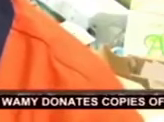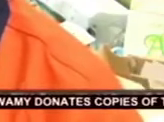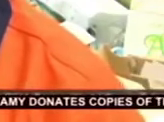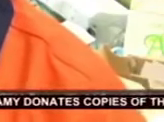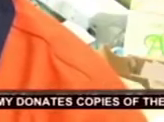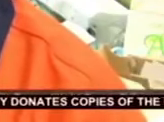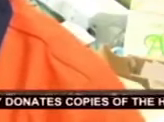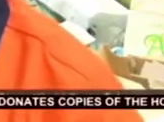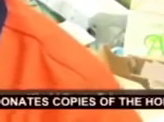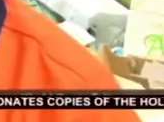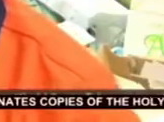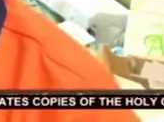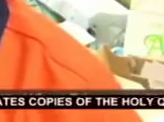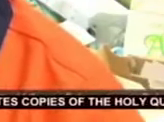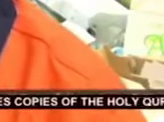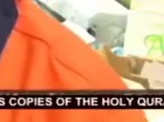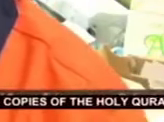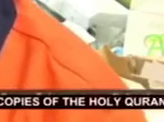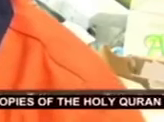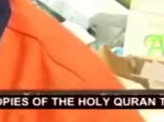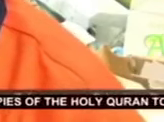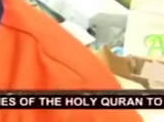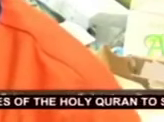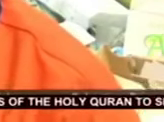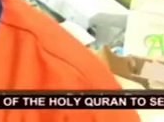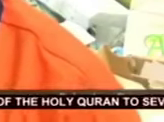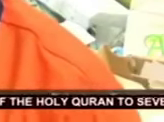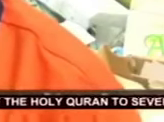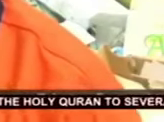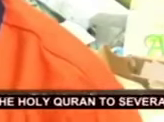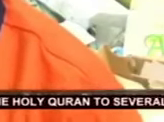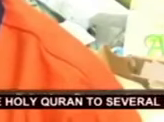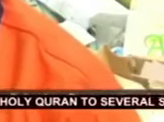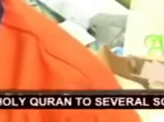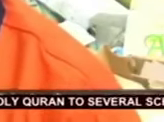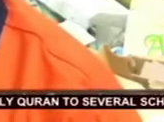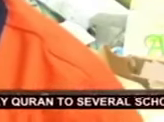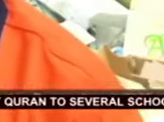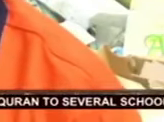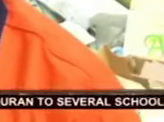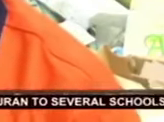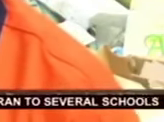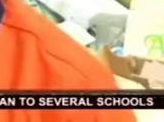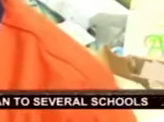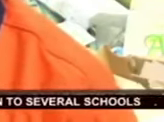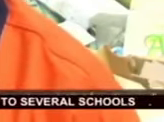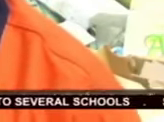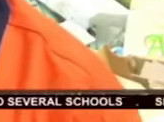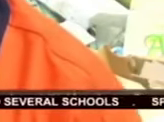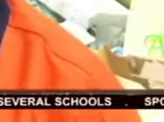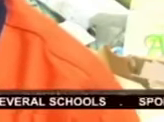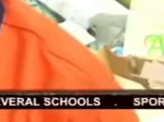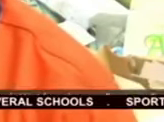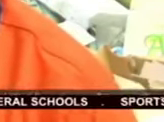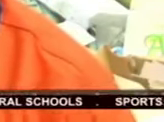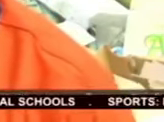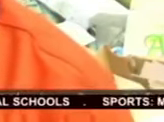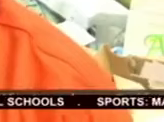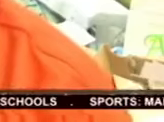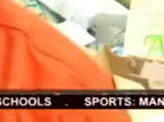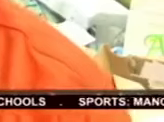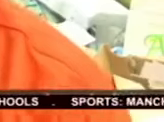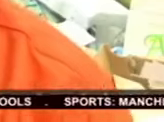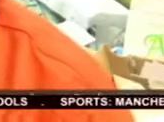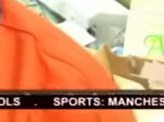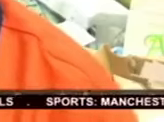woko CGTN e tata non Johannesburg be South Africa ka jibe nyim balito wala tani plastic ma fonol mi mo